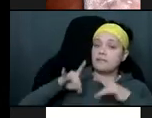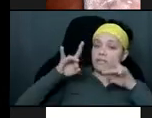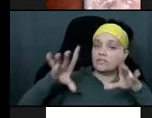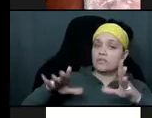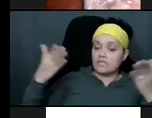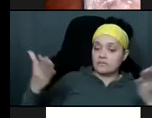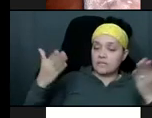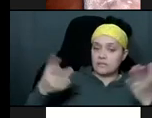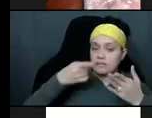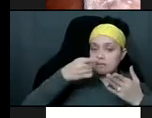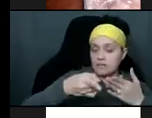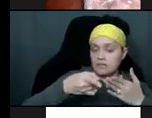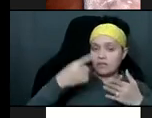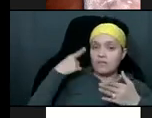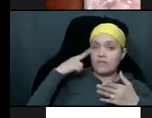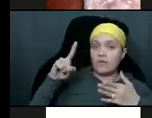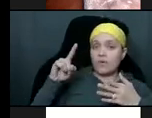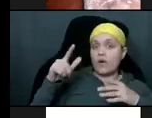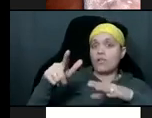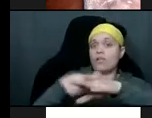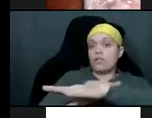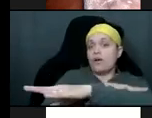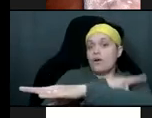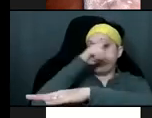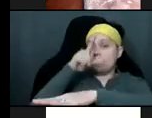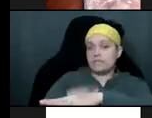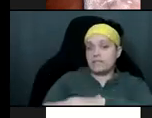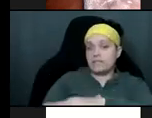this latitude line for a very long time.